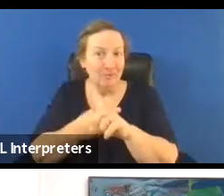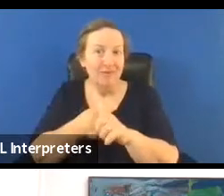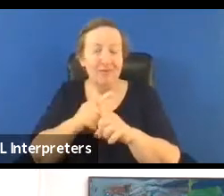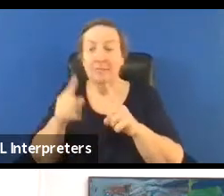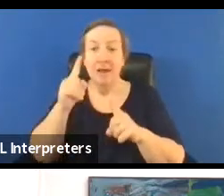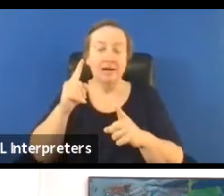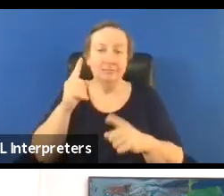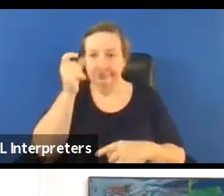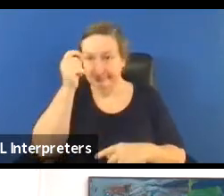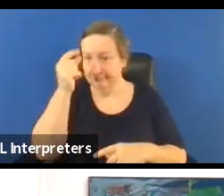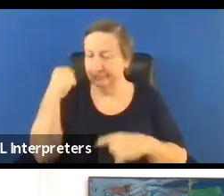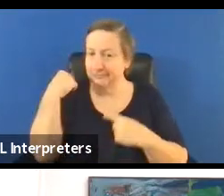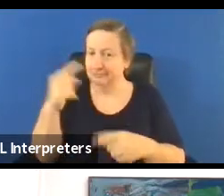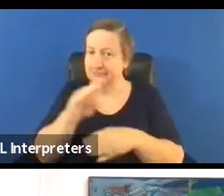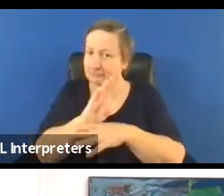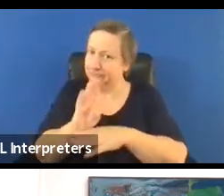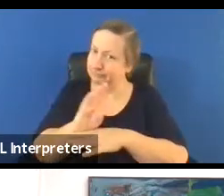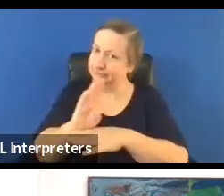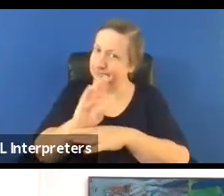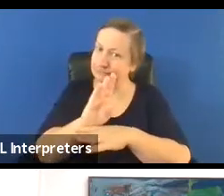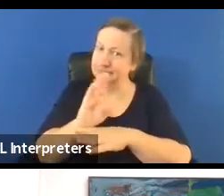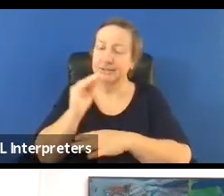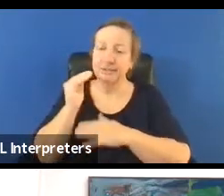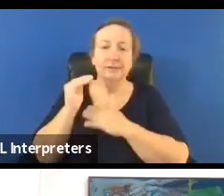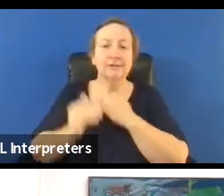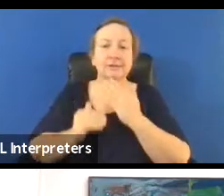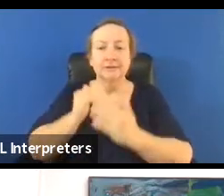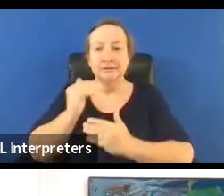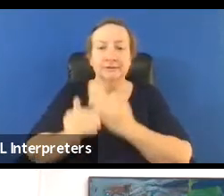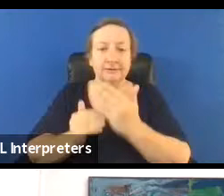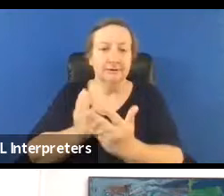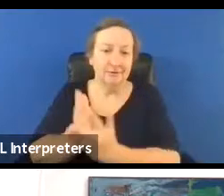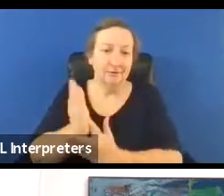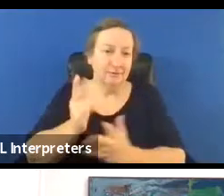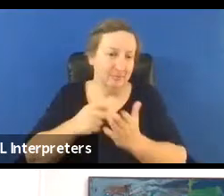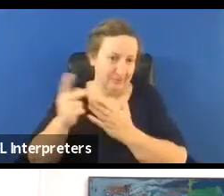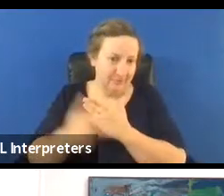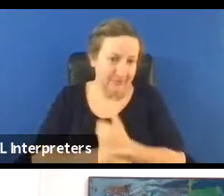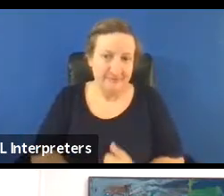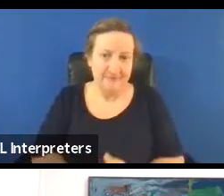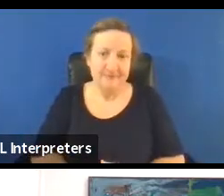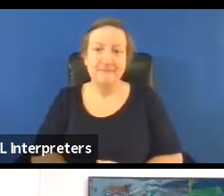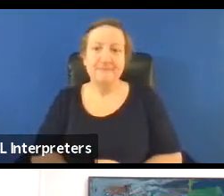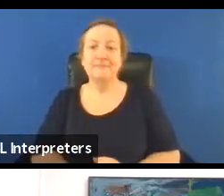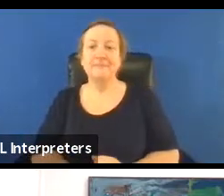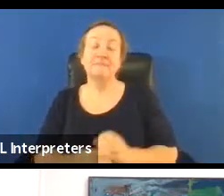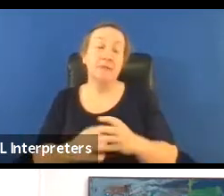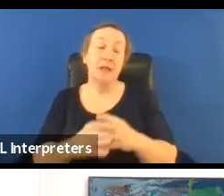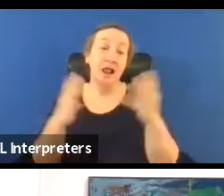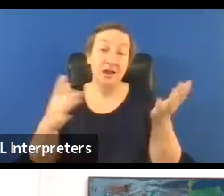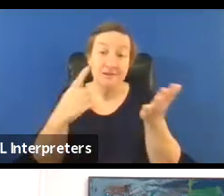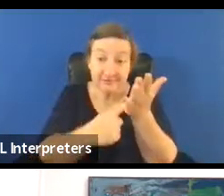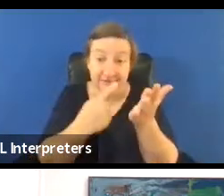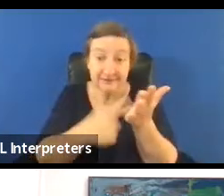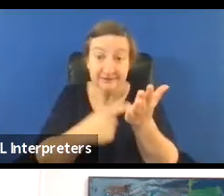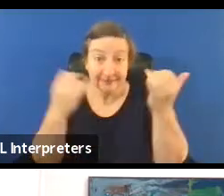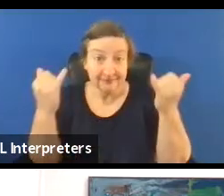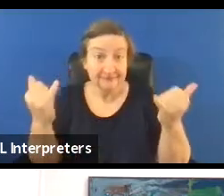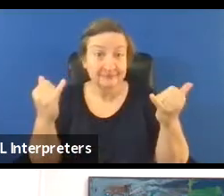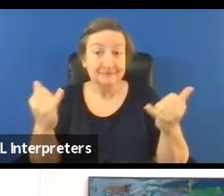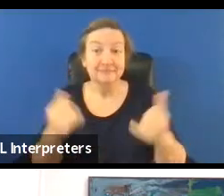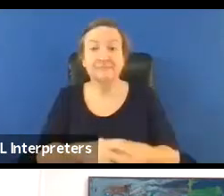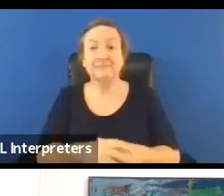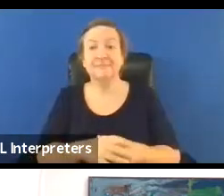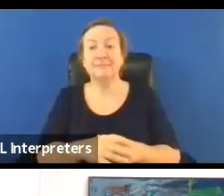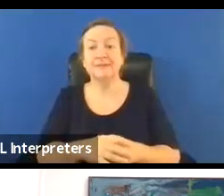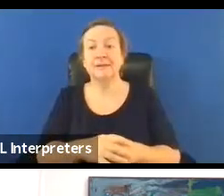busy in moving this program forward. So we have a lot to talk to you about. So